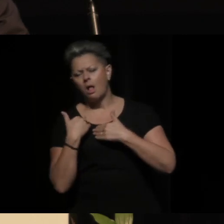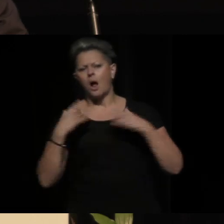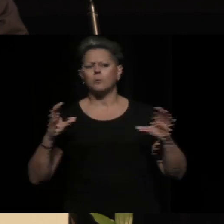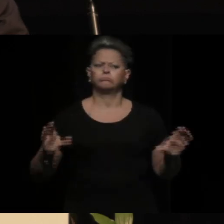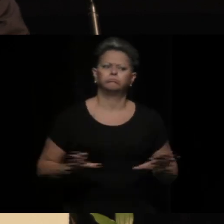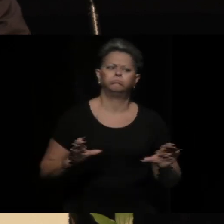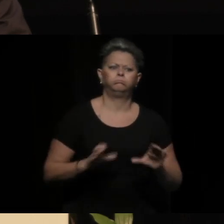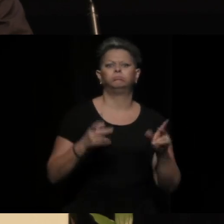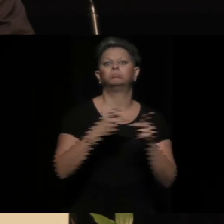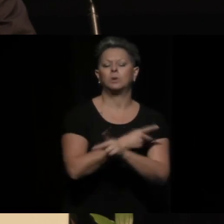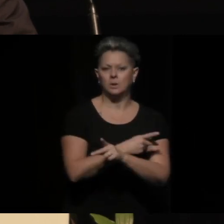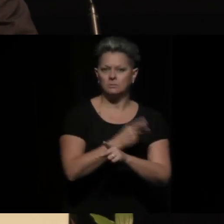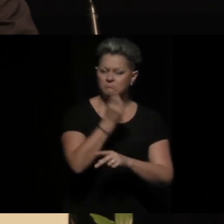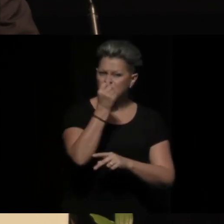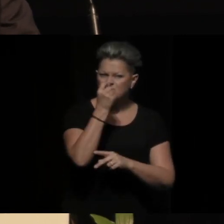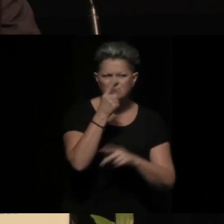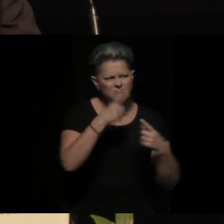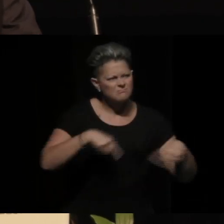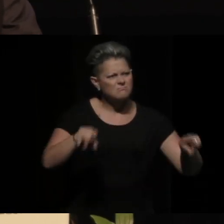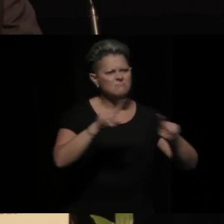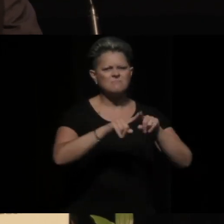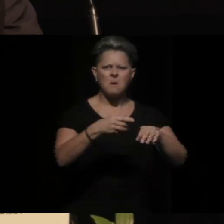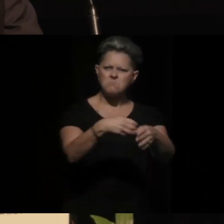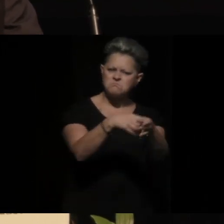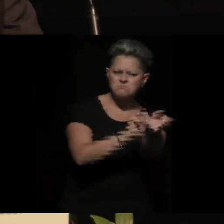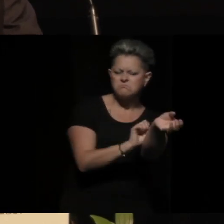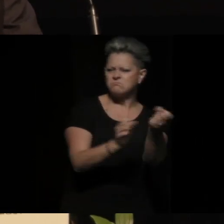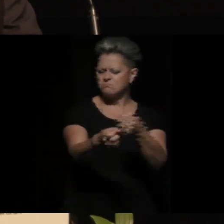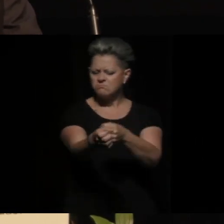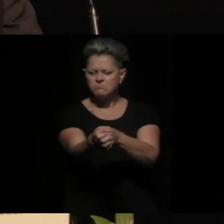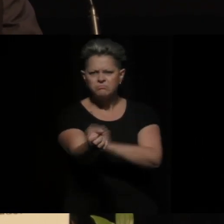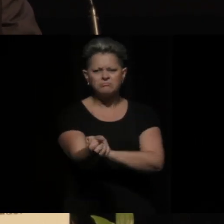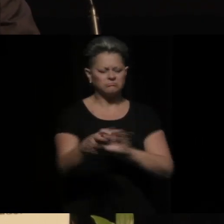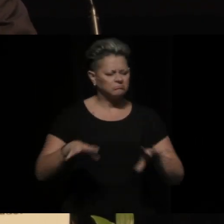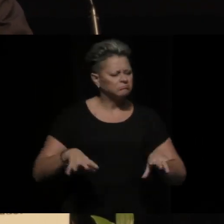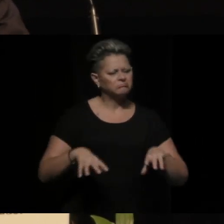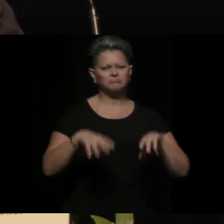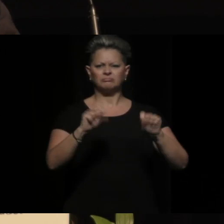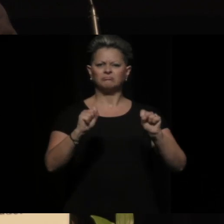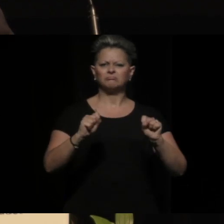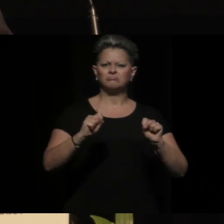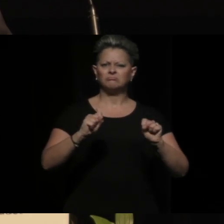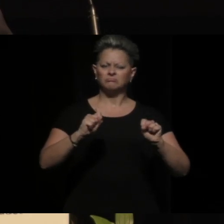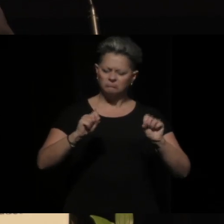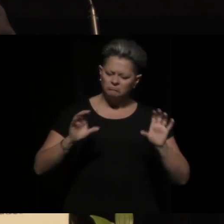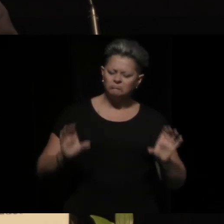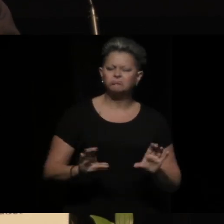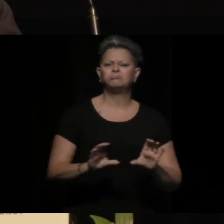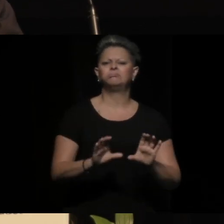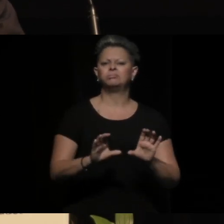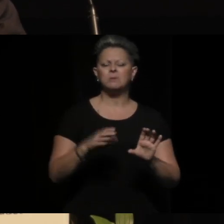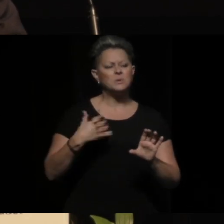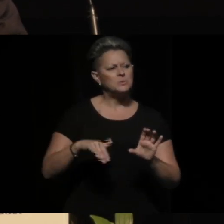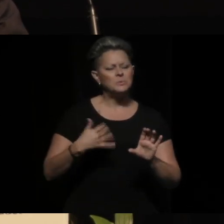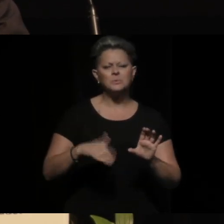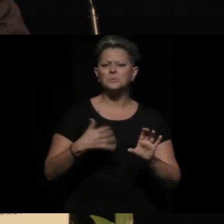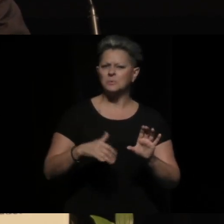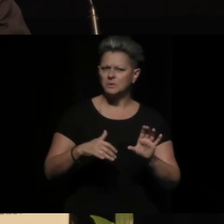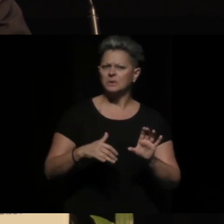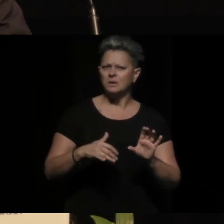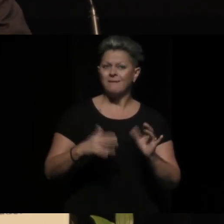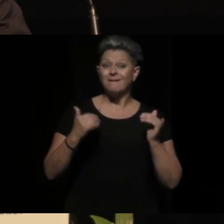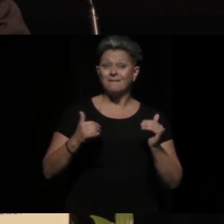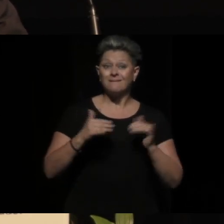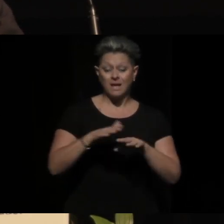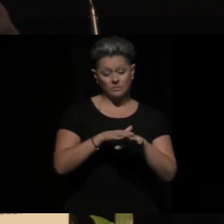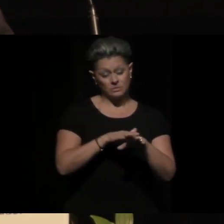surprisingly, they stepped up in a big way to lead the pandemic response from the very beginning up to today as we slowly return